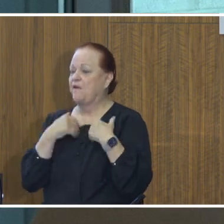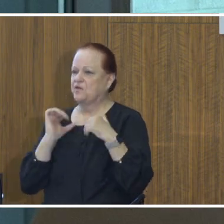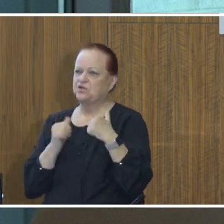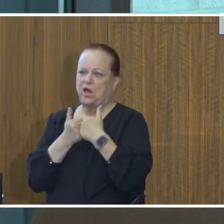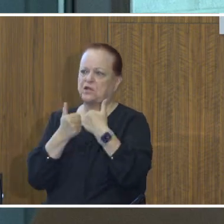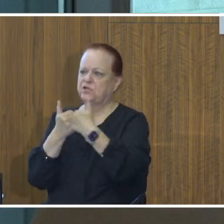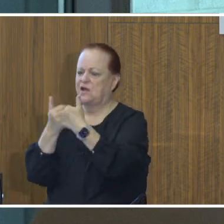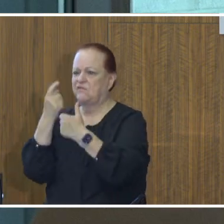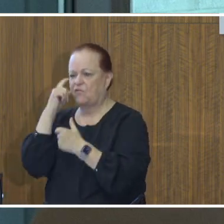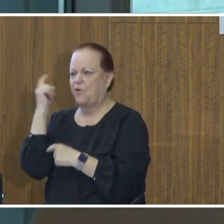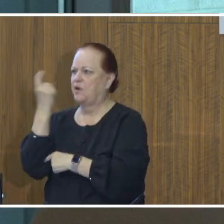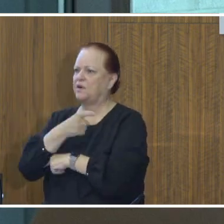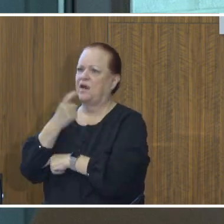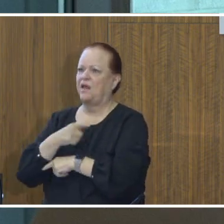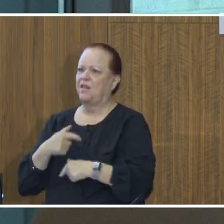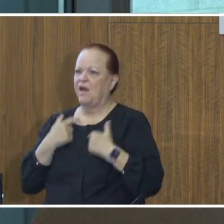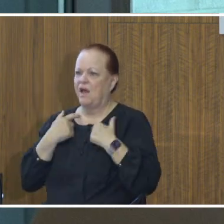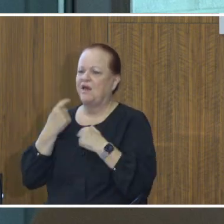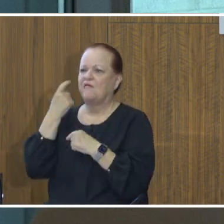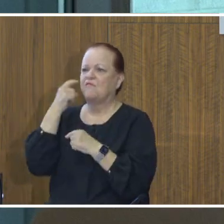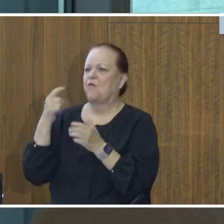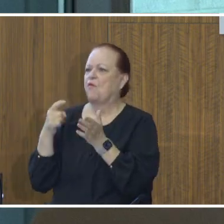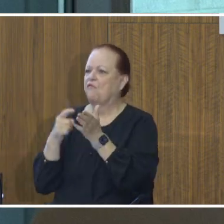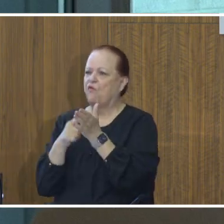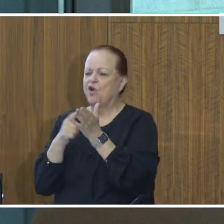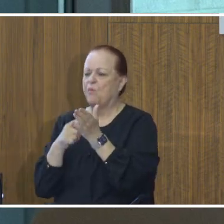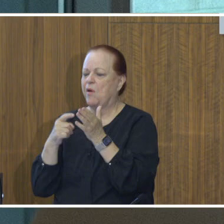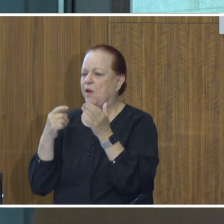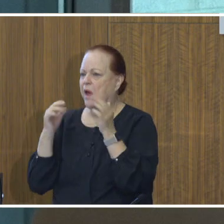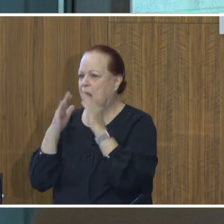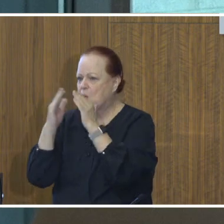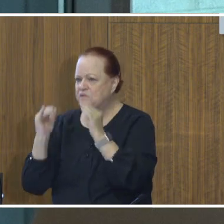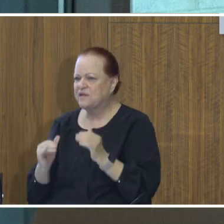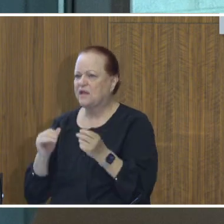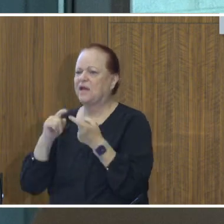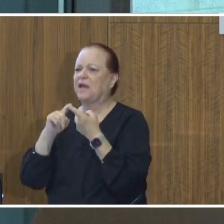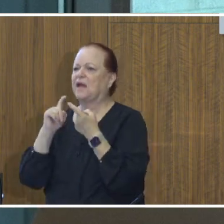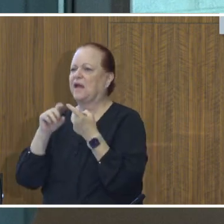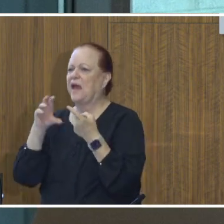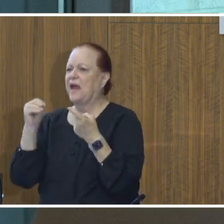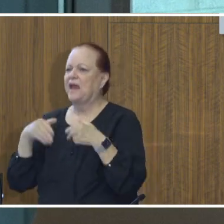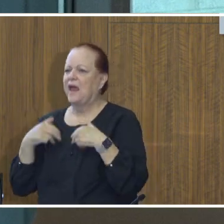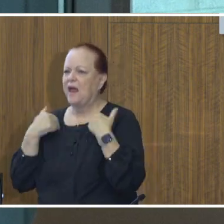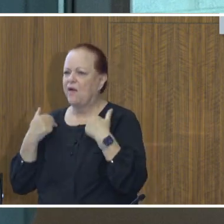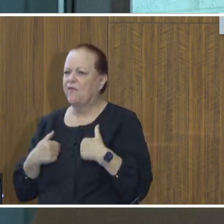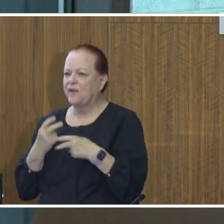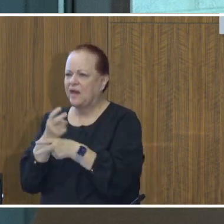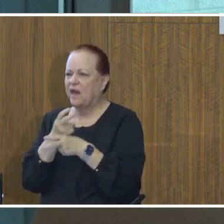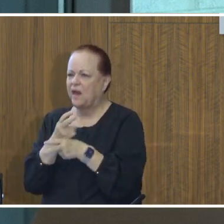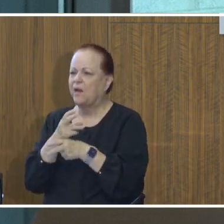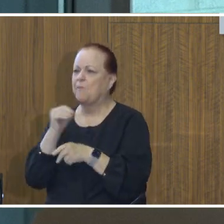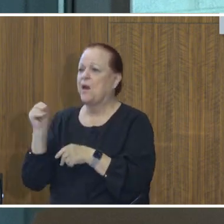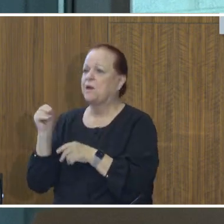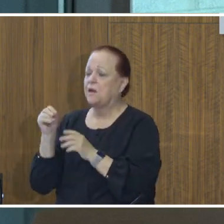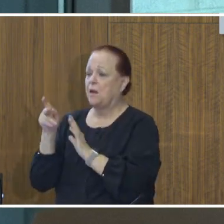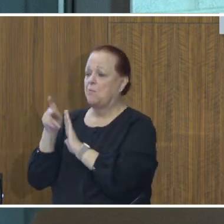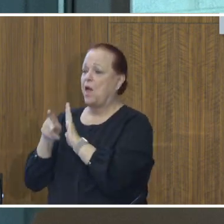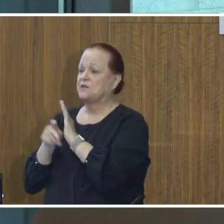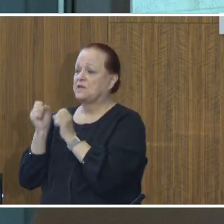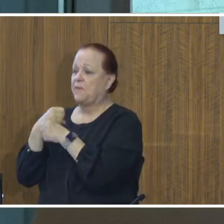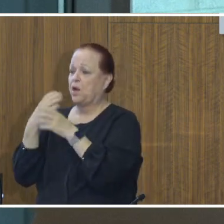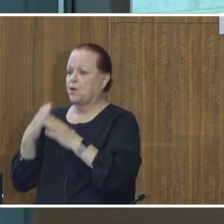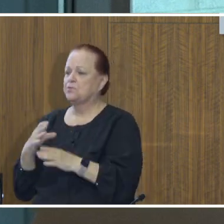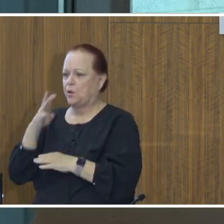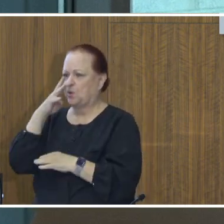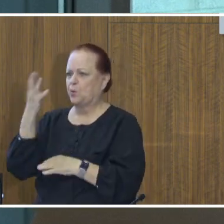of access to healthcare, affordable housing, and other critical resources, our communities are often ignored by policymakers. We know that